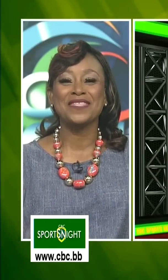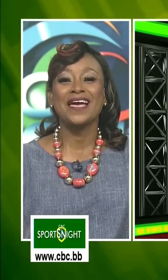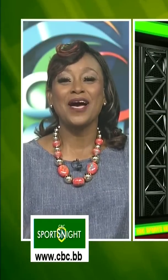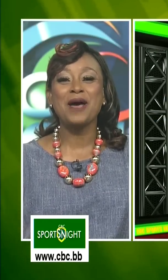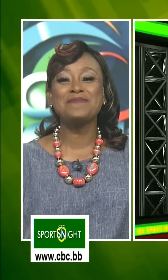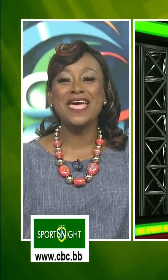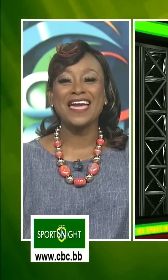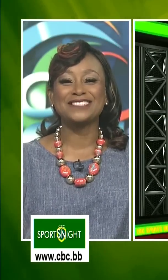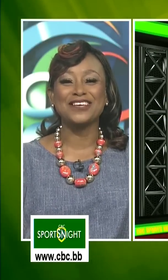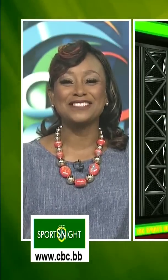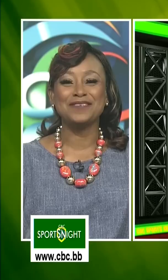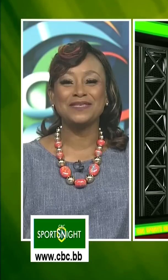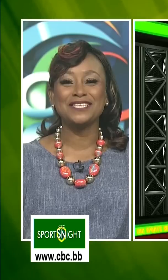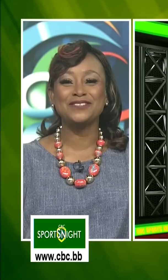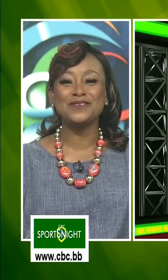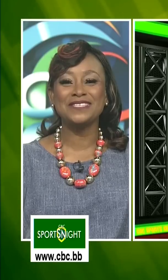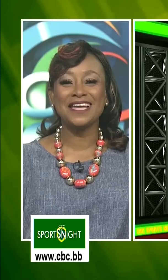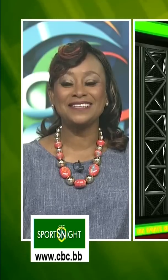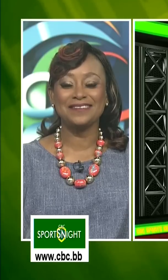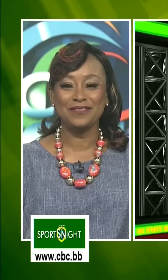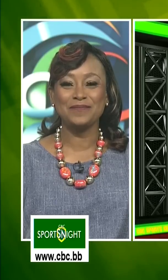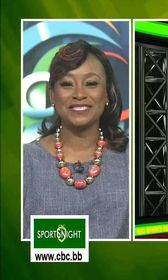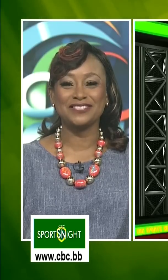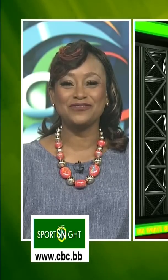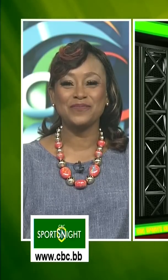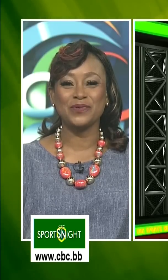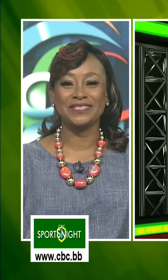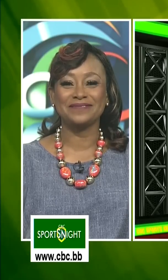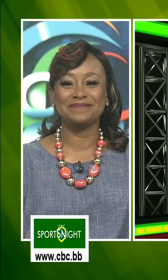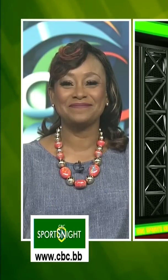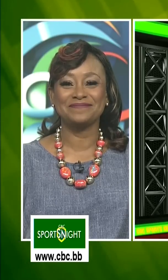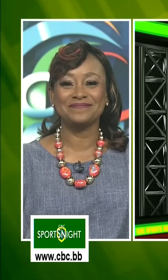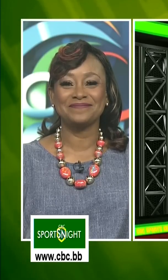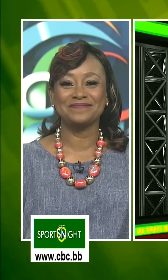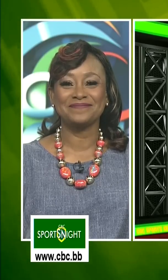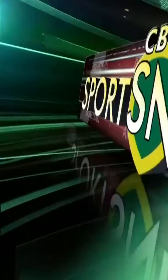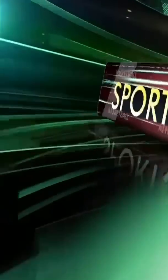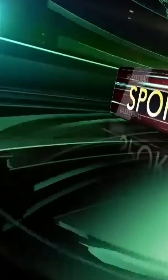final. Up next on CBC's Newsnight, the Business Report.